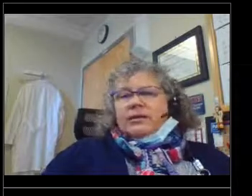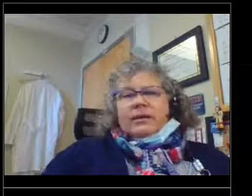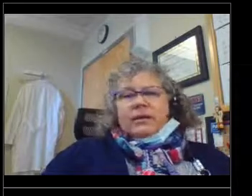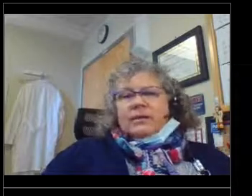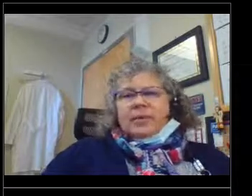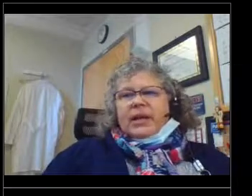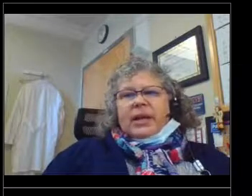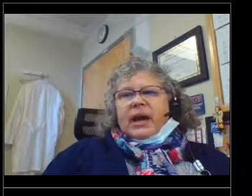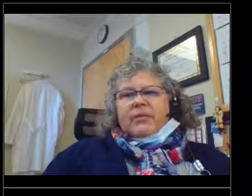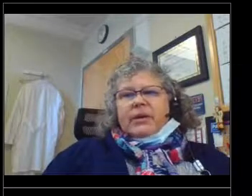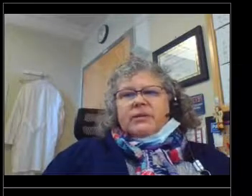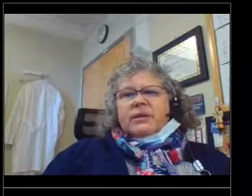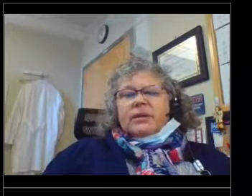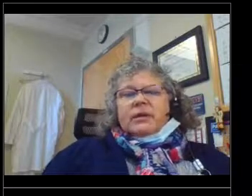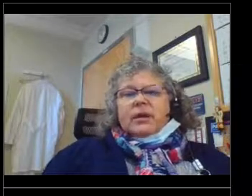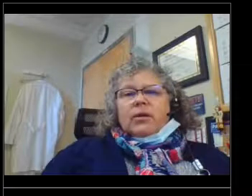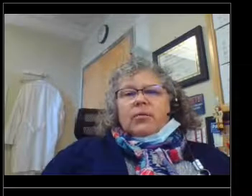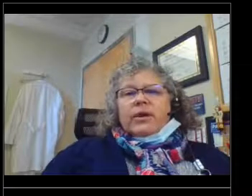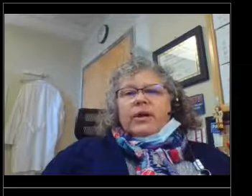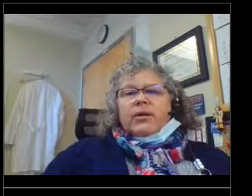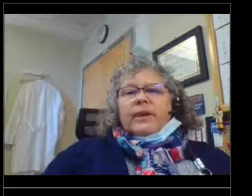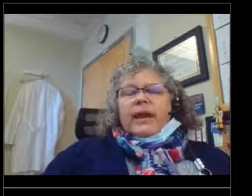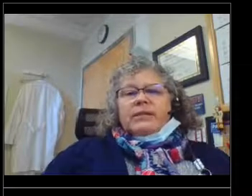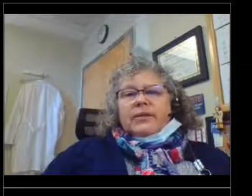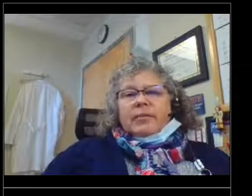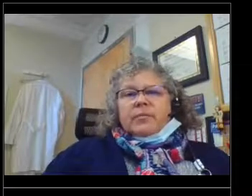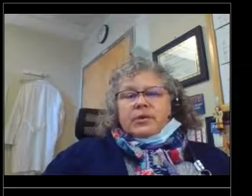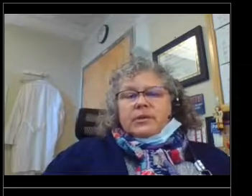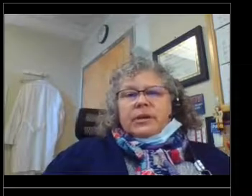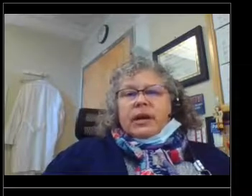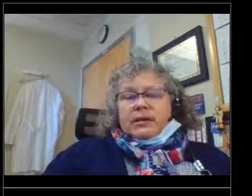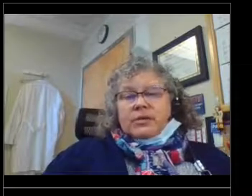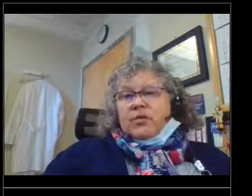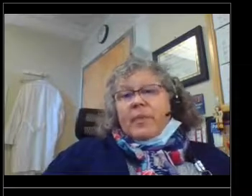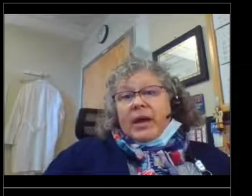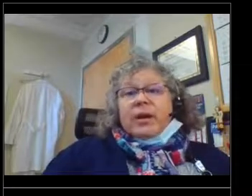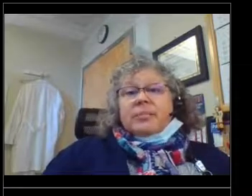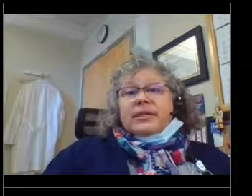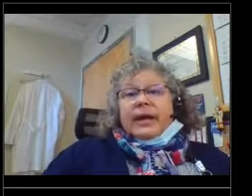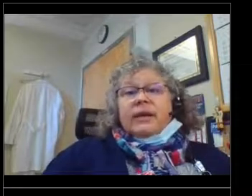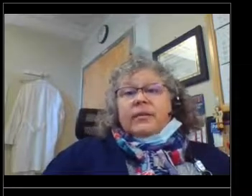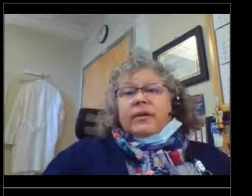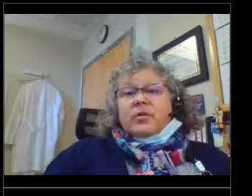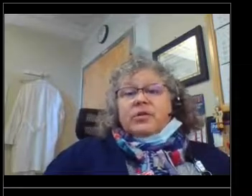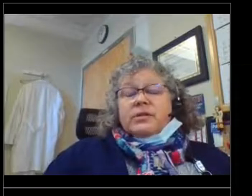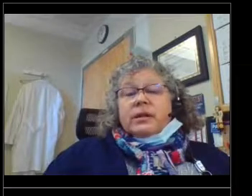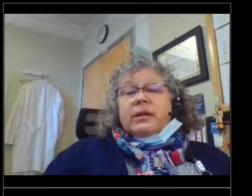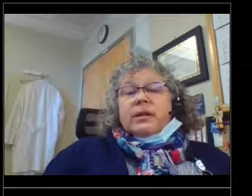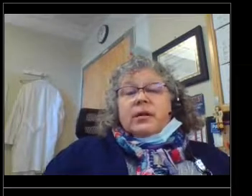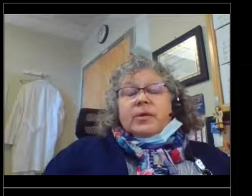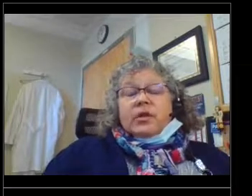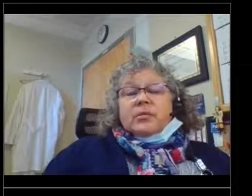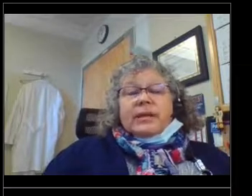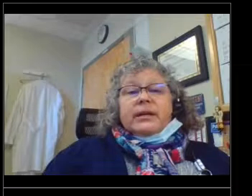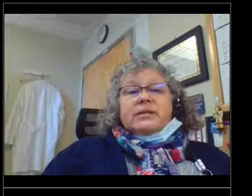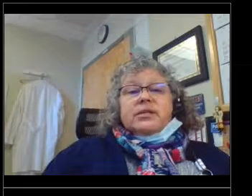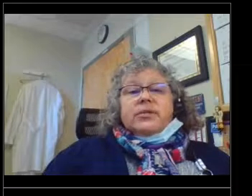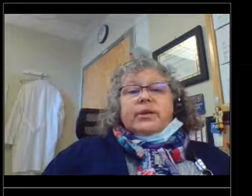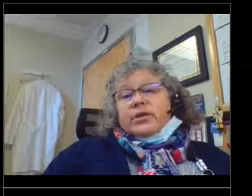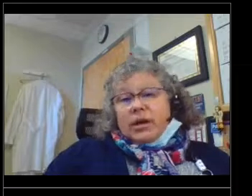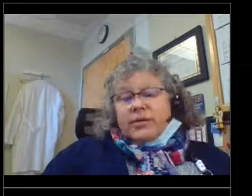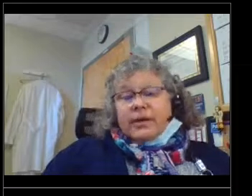your doc isn't going to see pediatrics. You know, what are you going to do in the case of the emergency? Yes, you may be able to handle the emergency, but